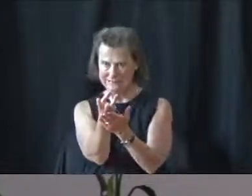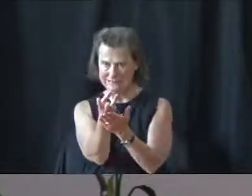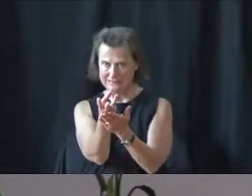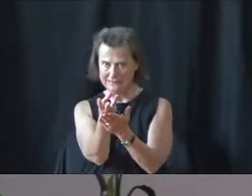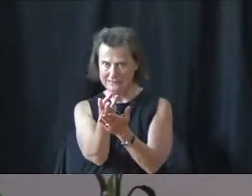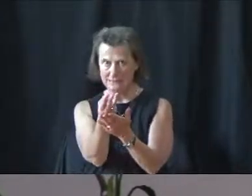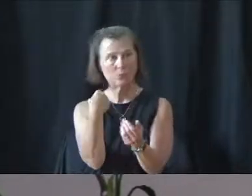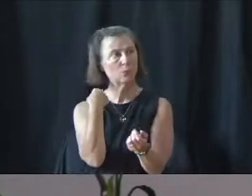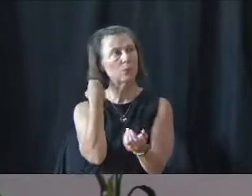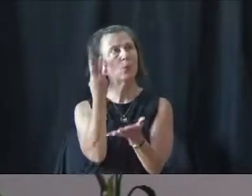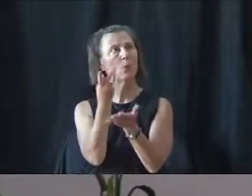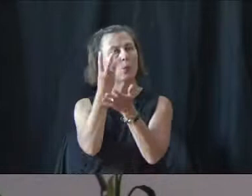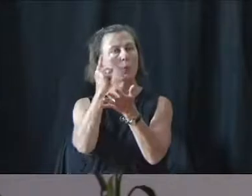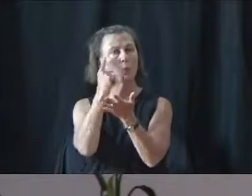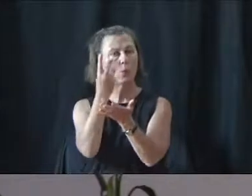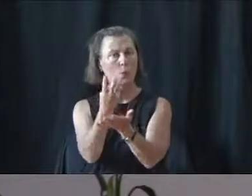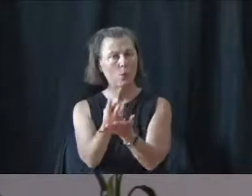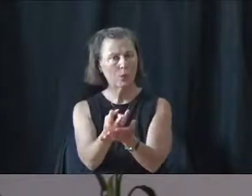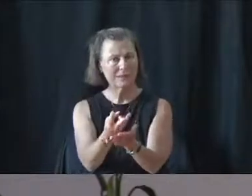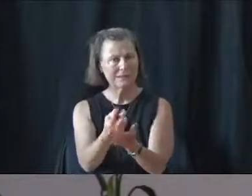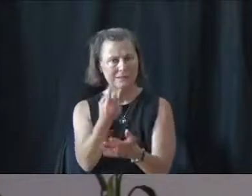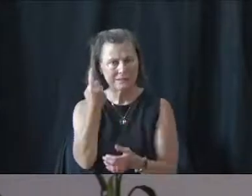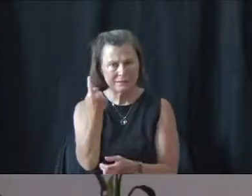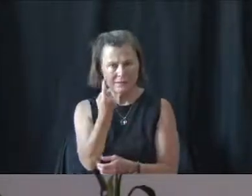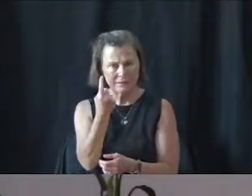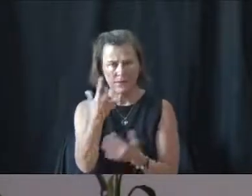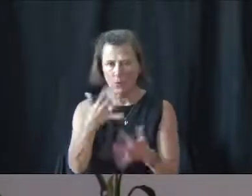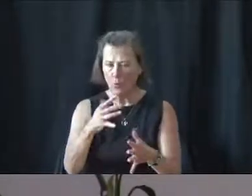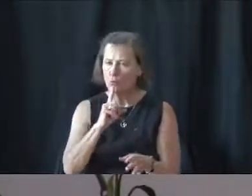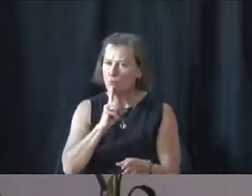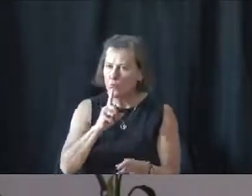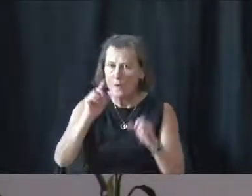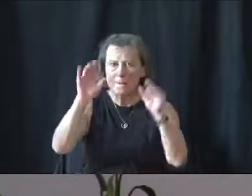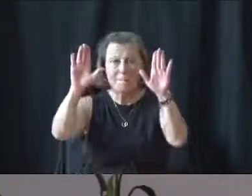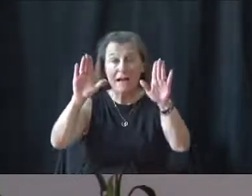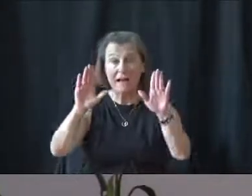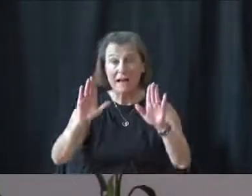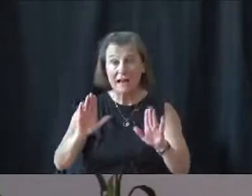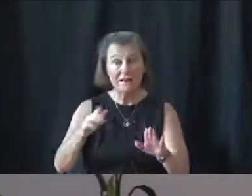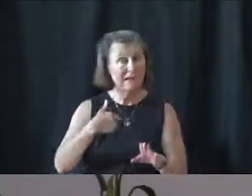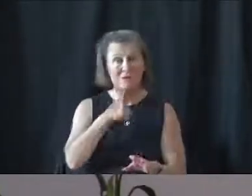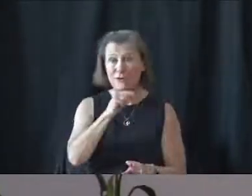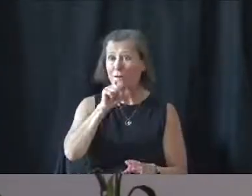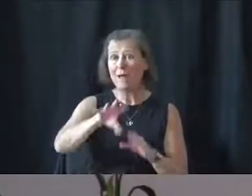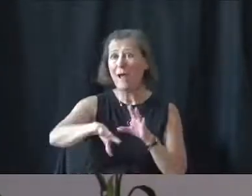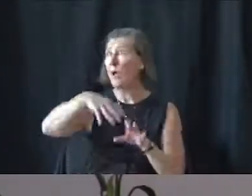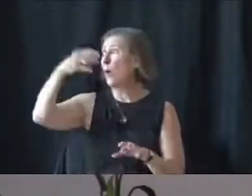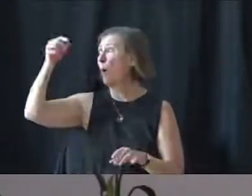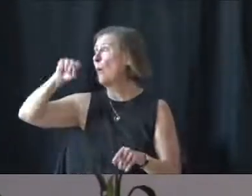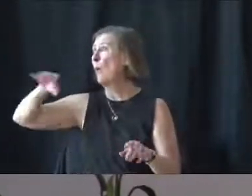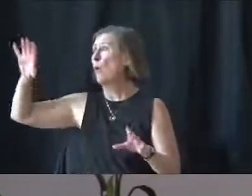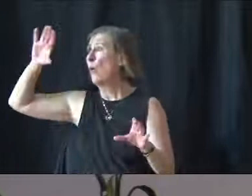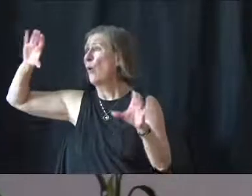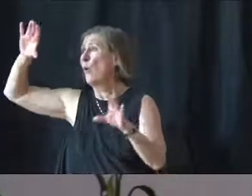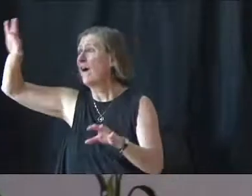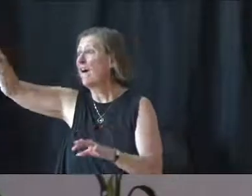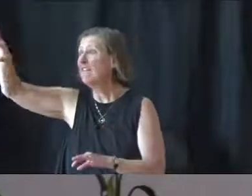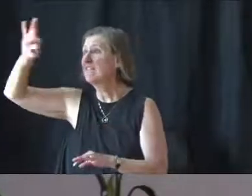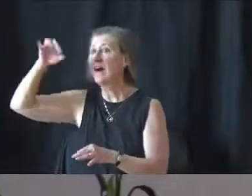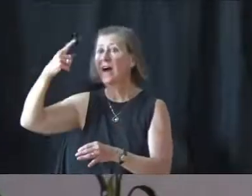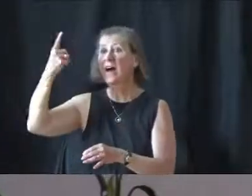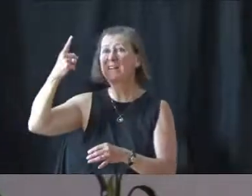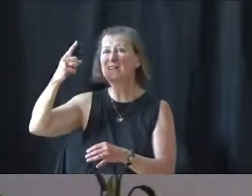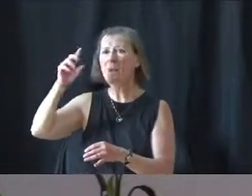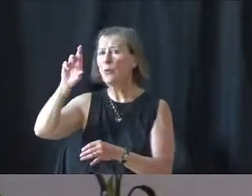To witness something truly magnificent, we need not go out and find some rare thing that